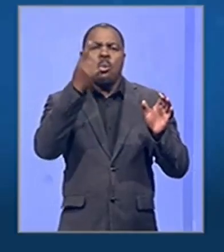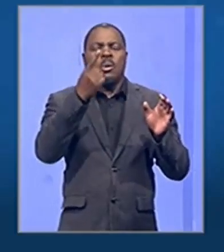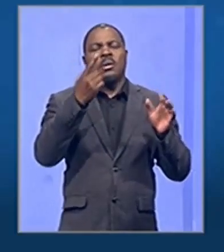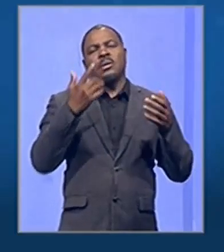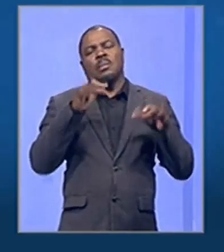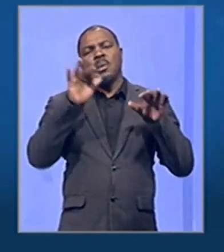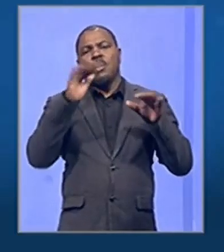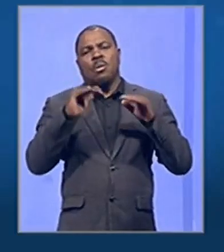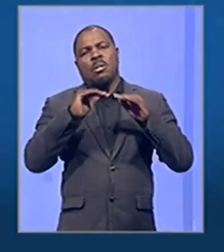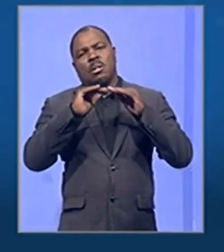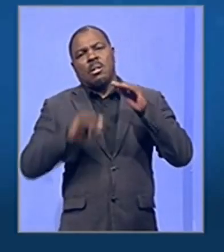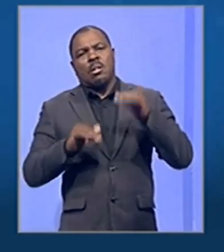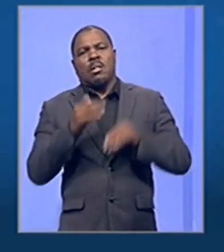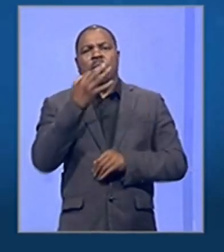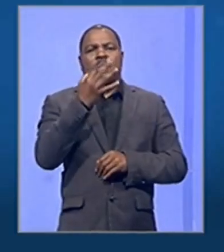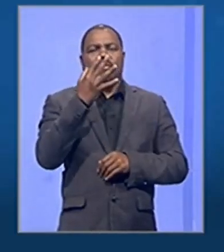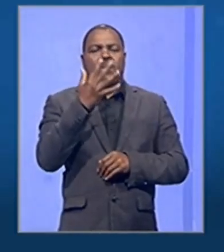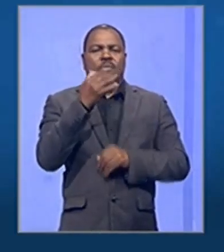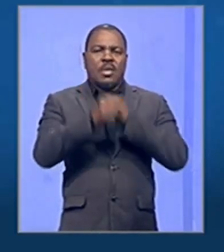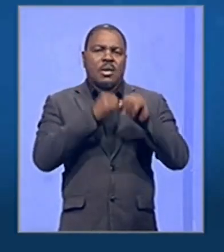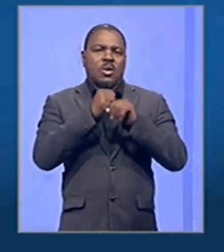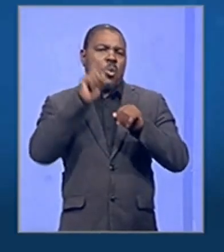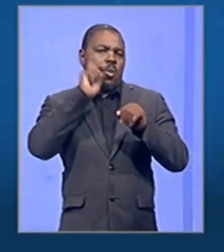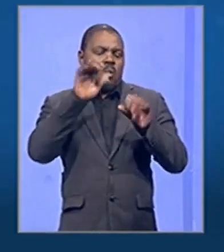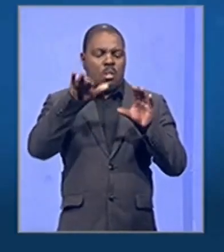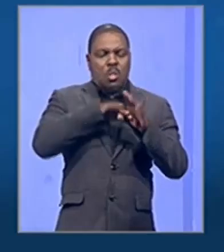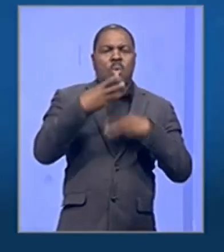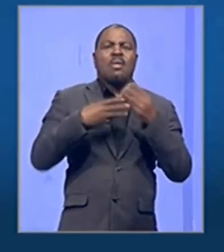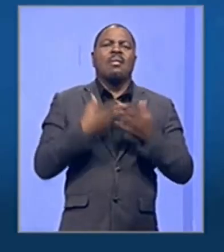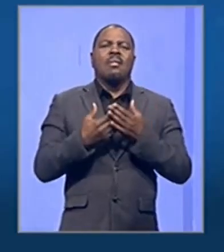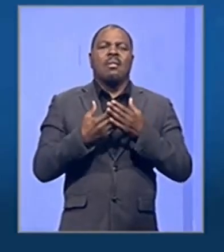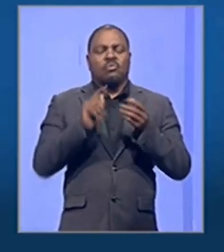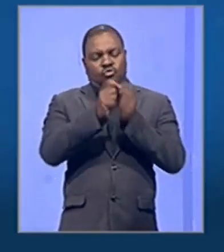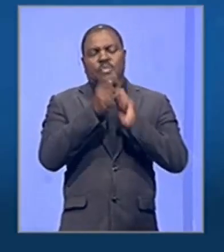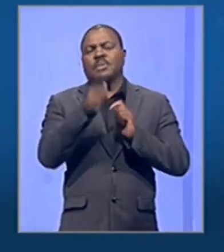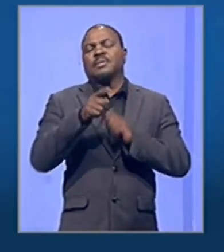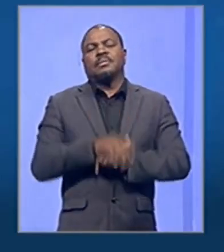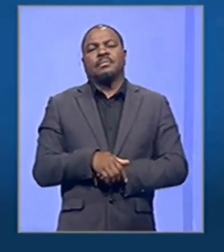tlase ga mengwaga e 35.